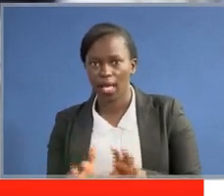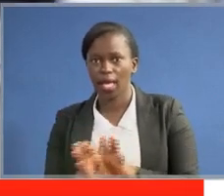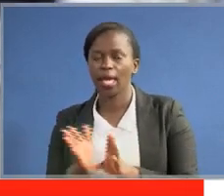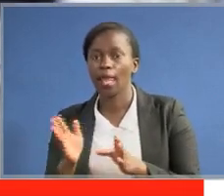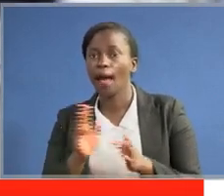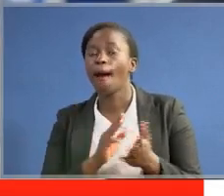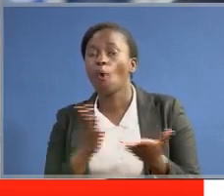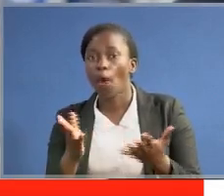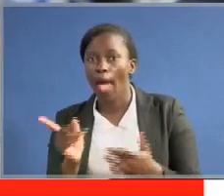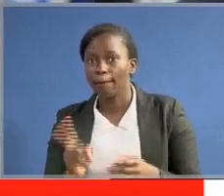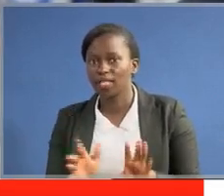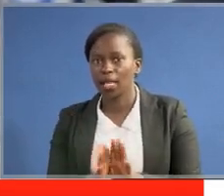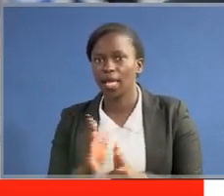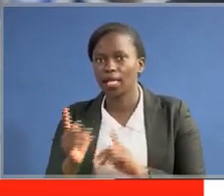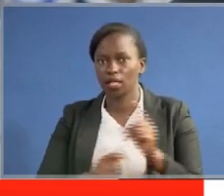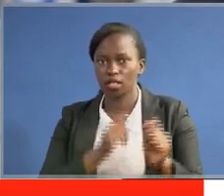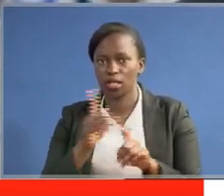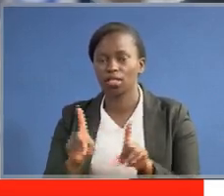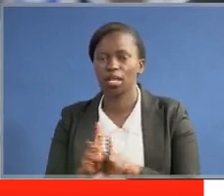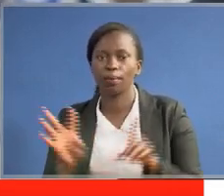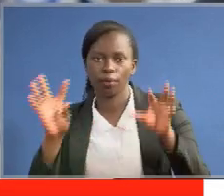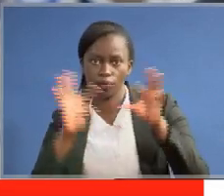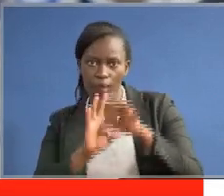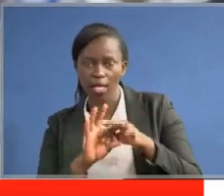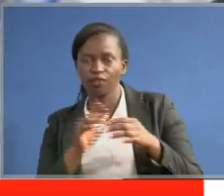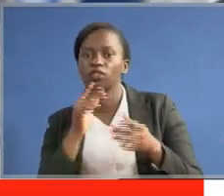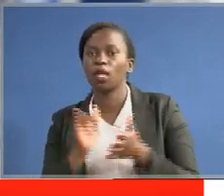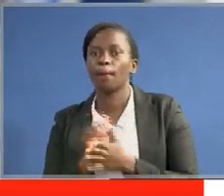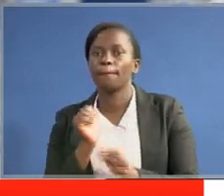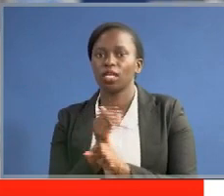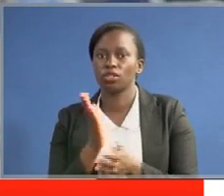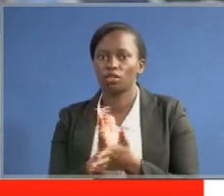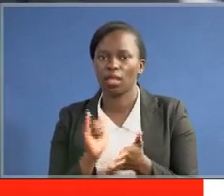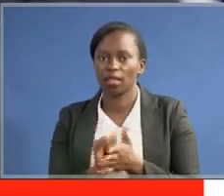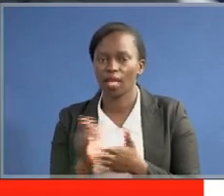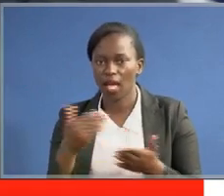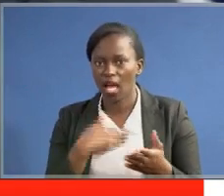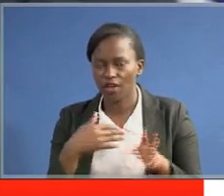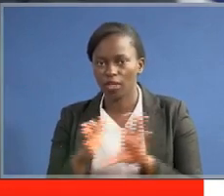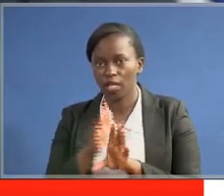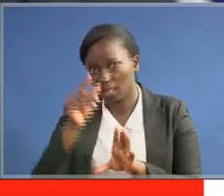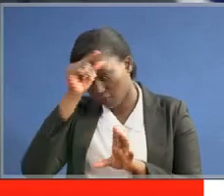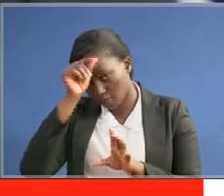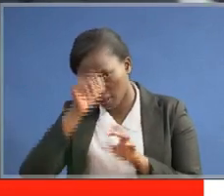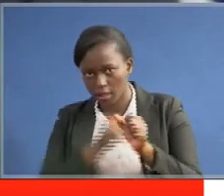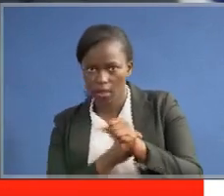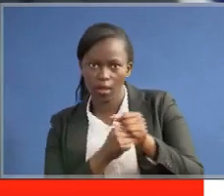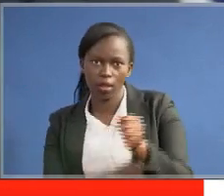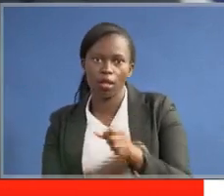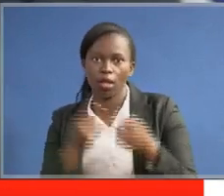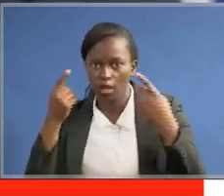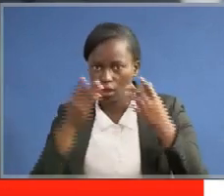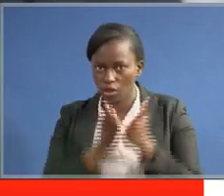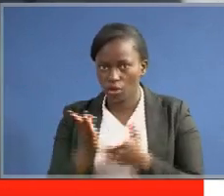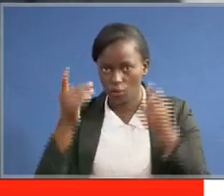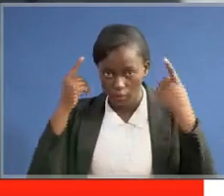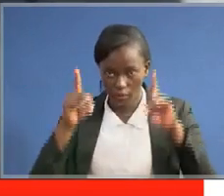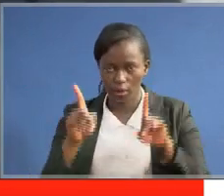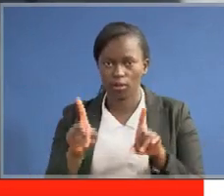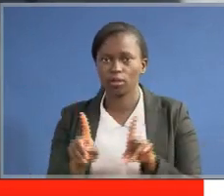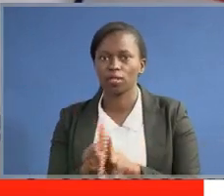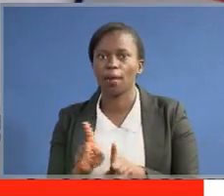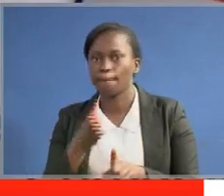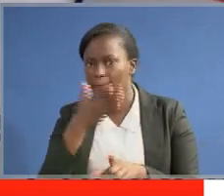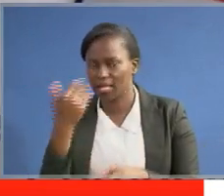of Trade, Industry and Cooperatives, assured traders of the government support through subsidies and better